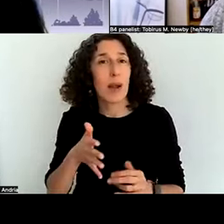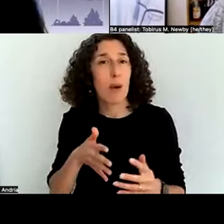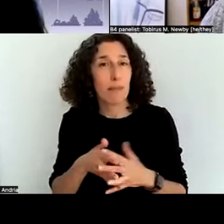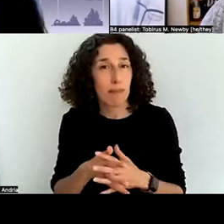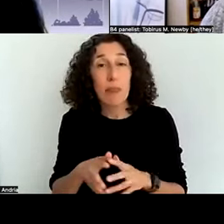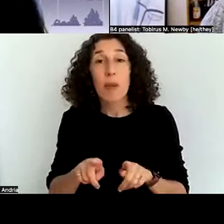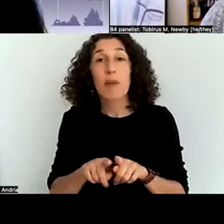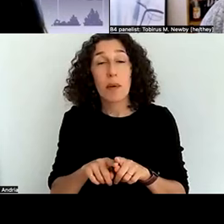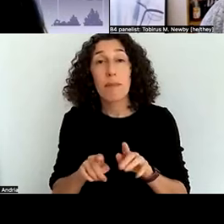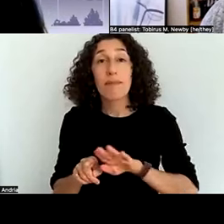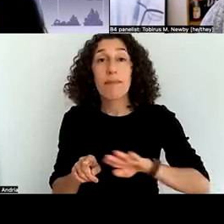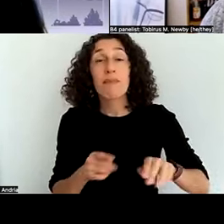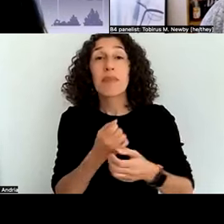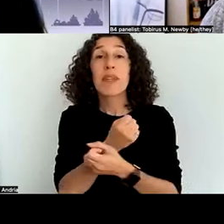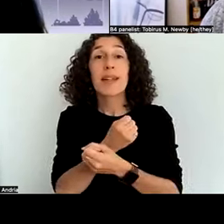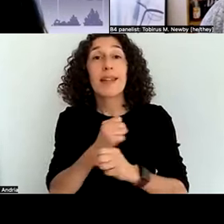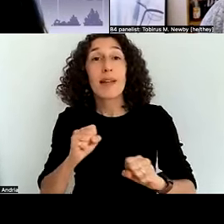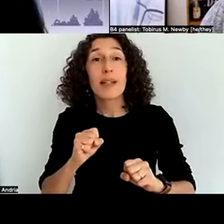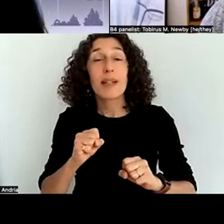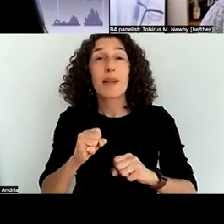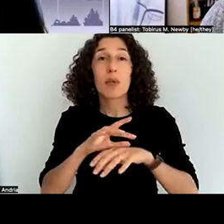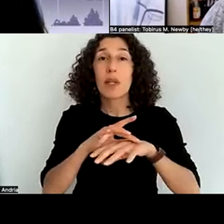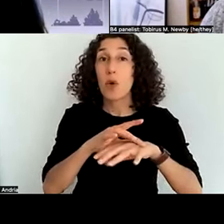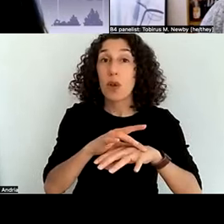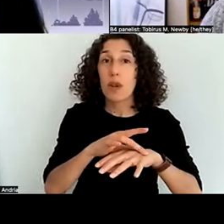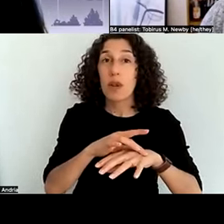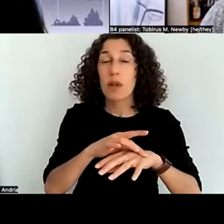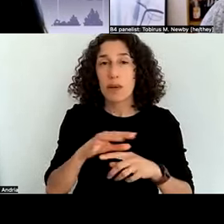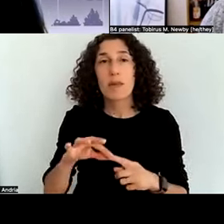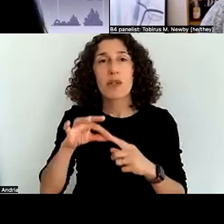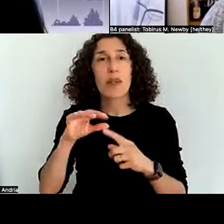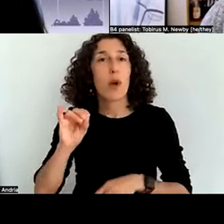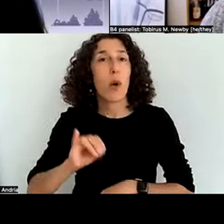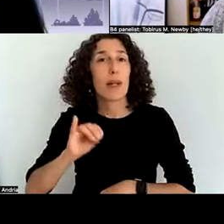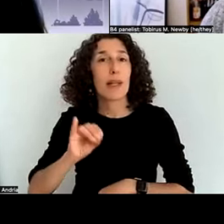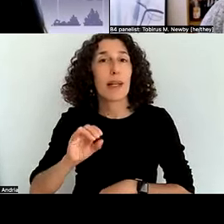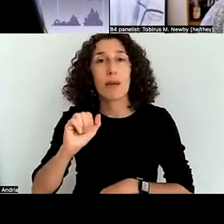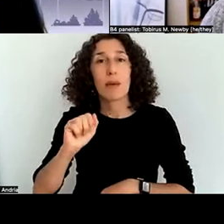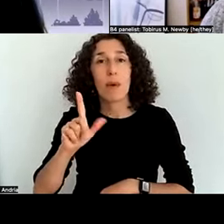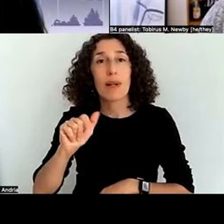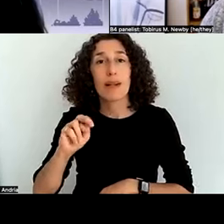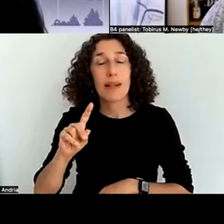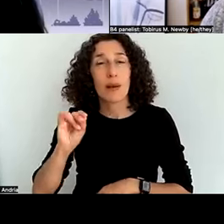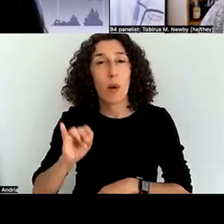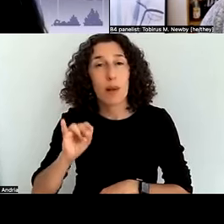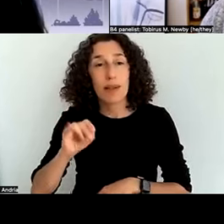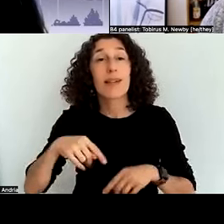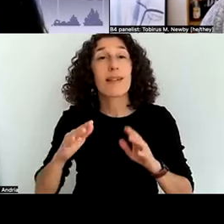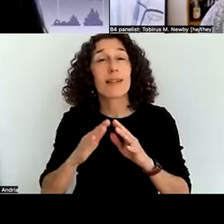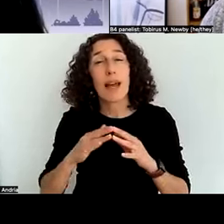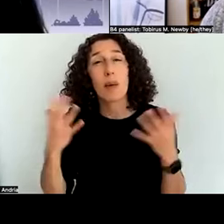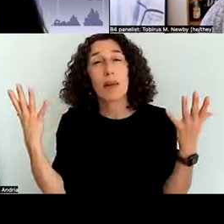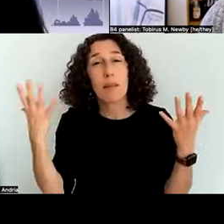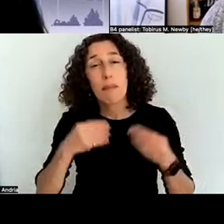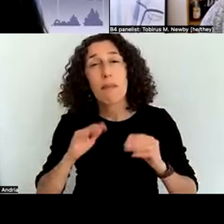Oakland in particular. I am a constant, forever, lifelong student of Oakland. The town is brilliant, and I am so fortunate to live